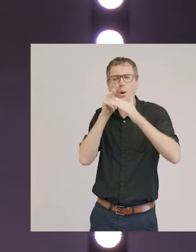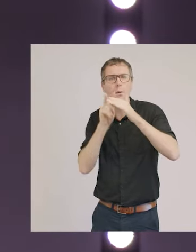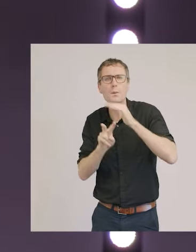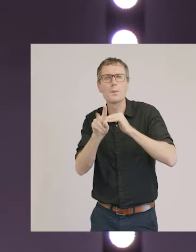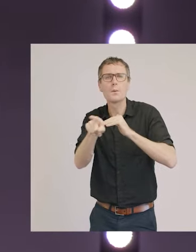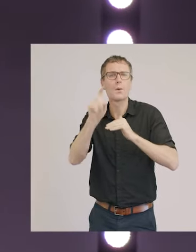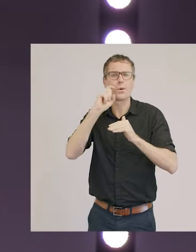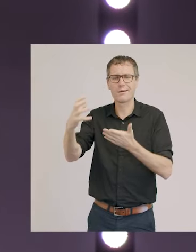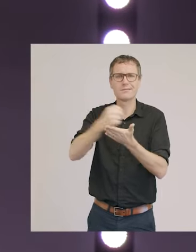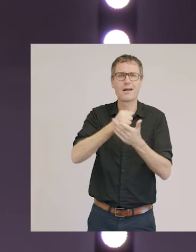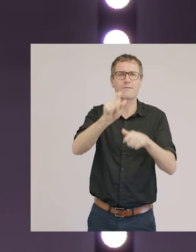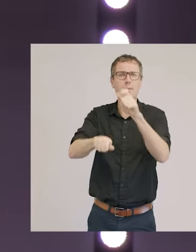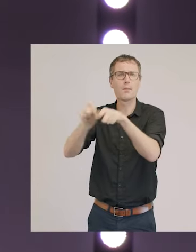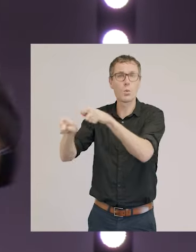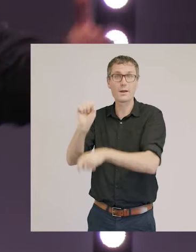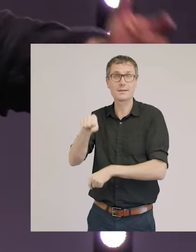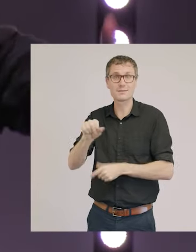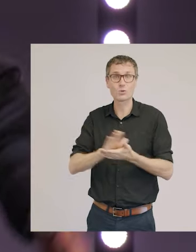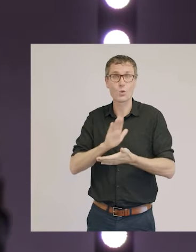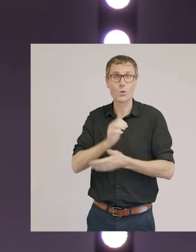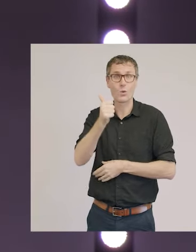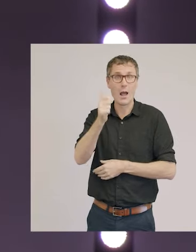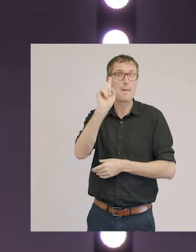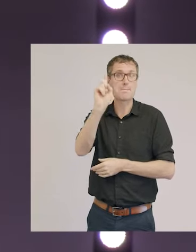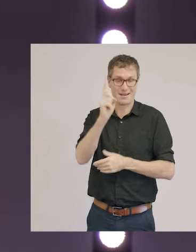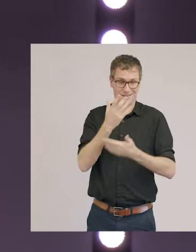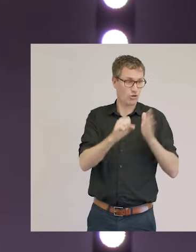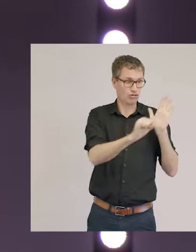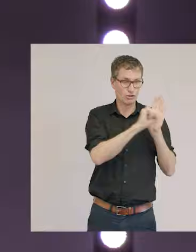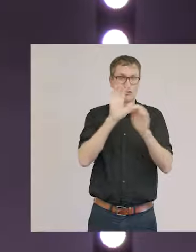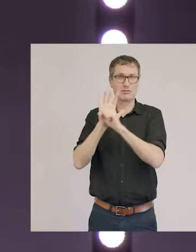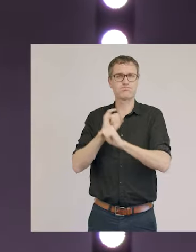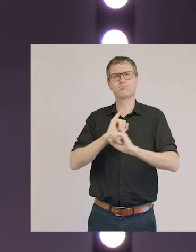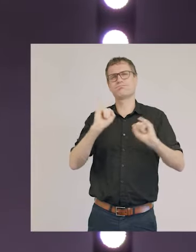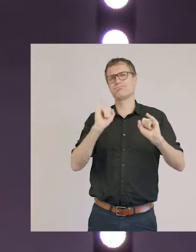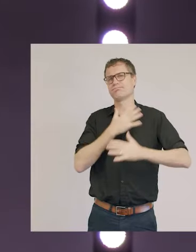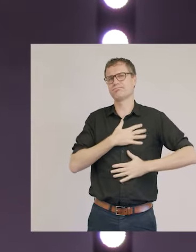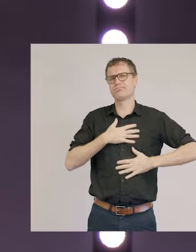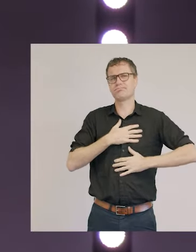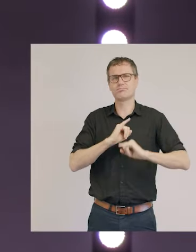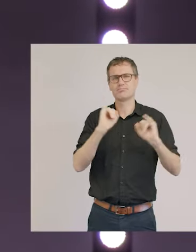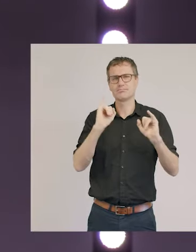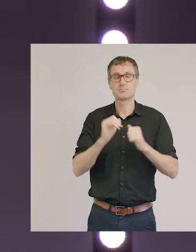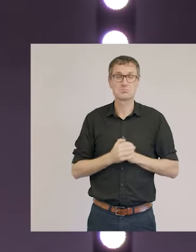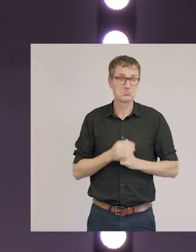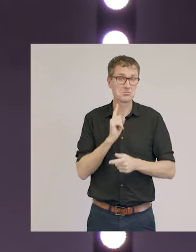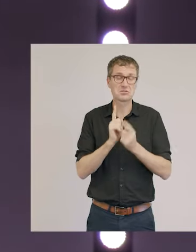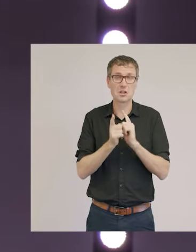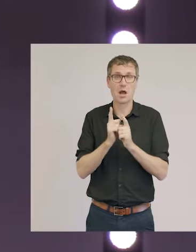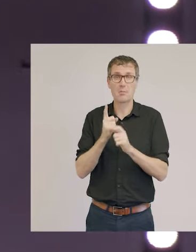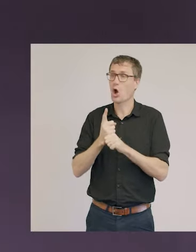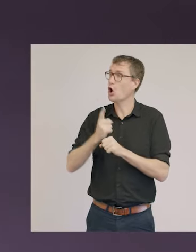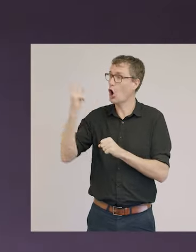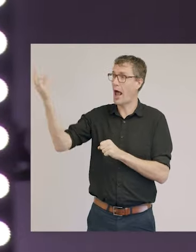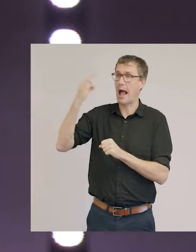what was going to happen afterwards, that he was saving mankind, but he wasn't happy being on the cross. And God does call us to a life of